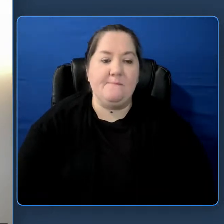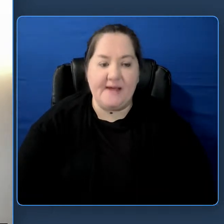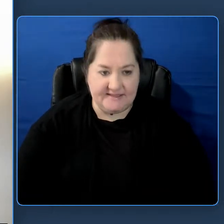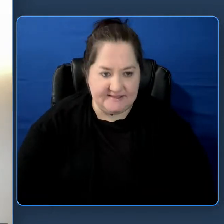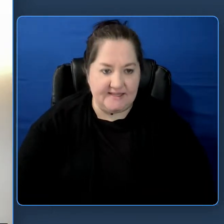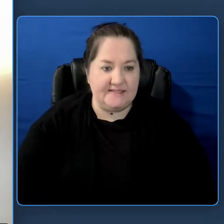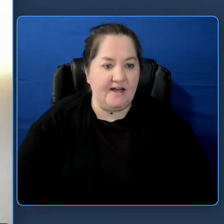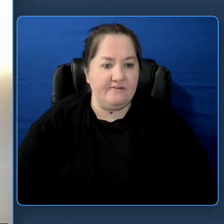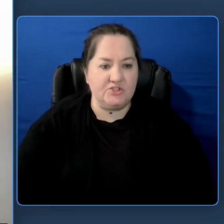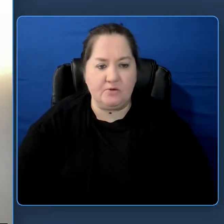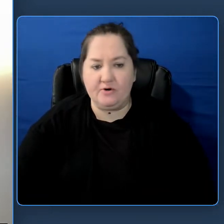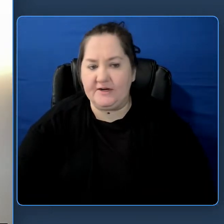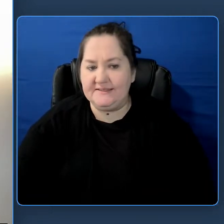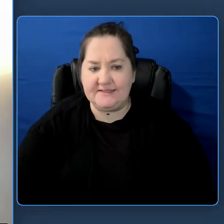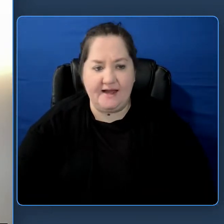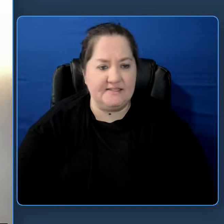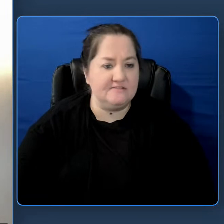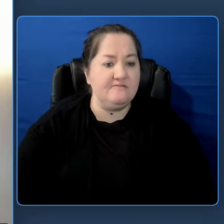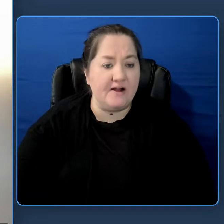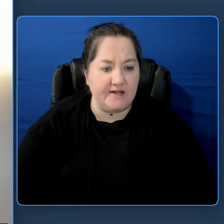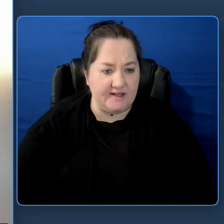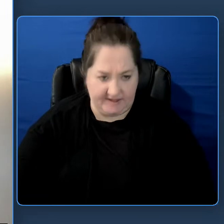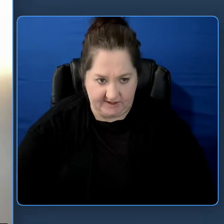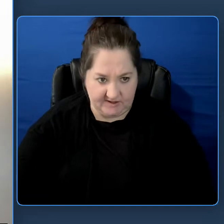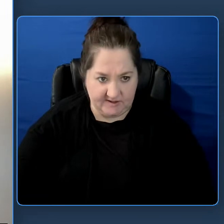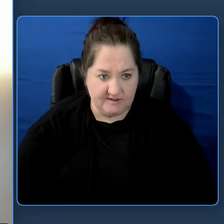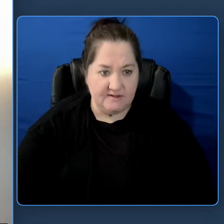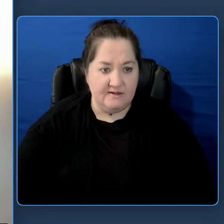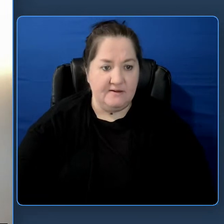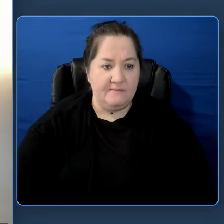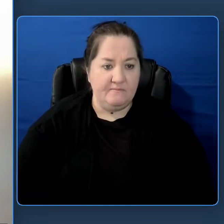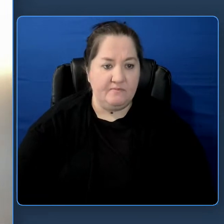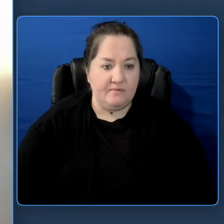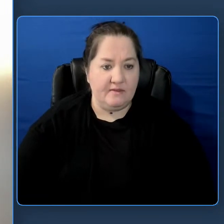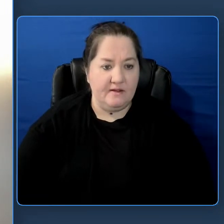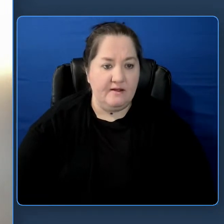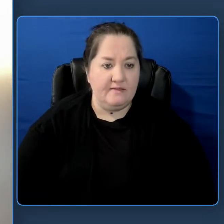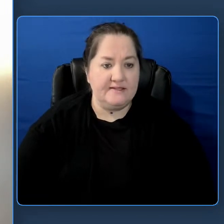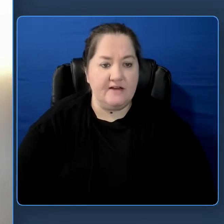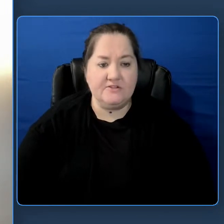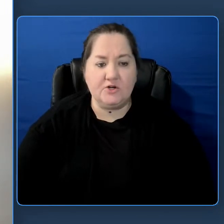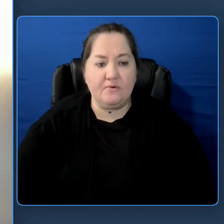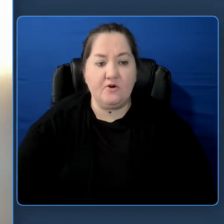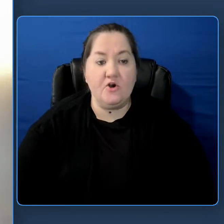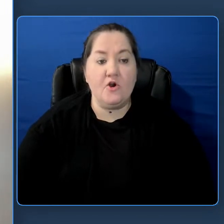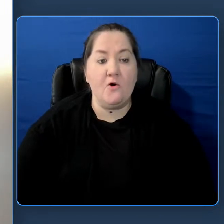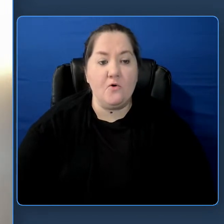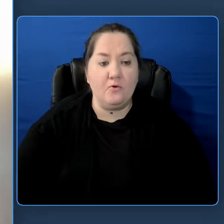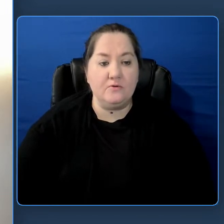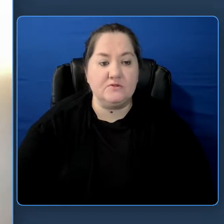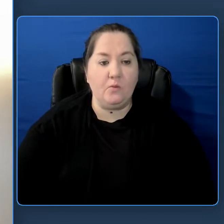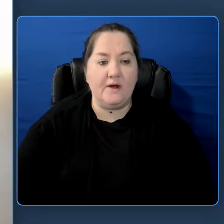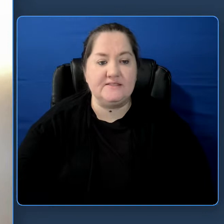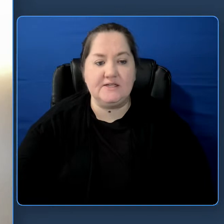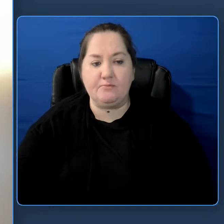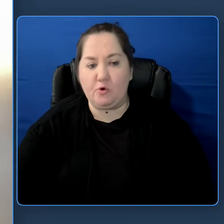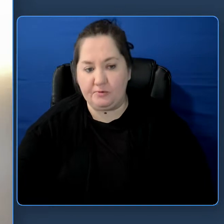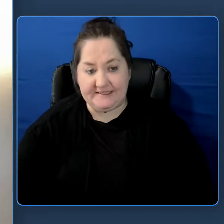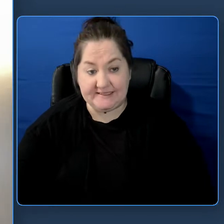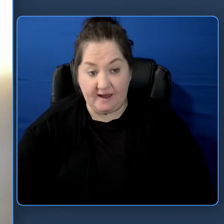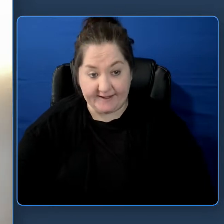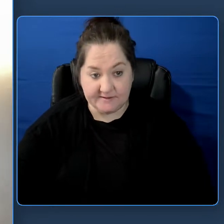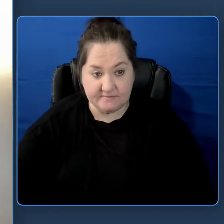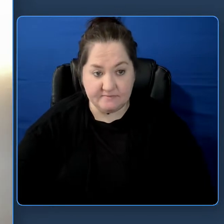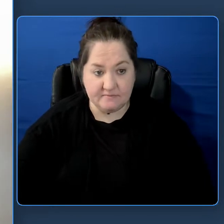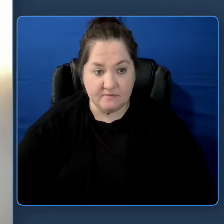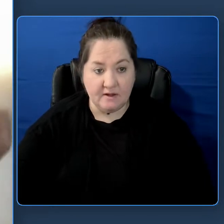And that's amazing. The deaf interpreter can sign and is very clear. The deaf interpreter knows what's the